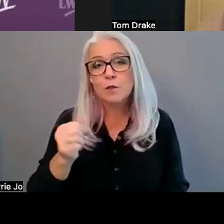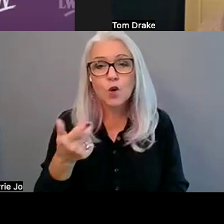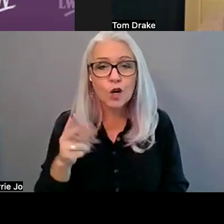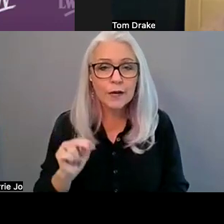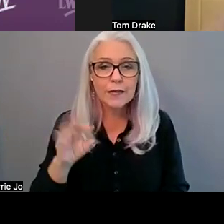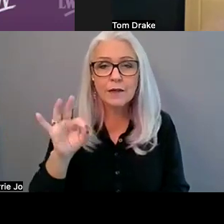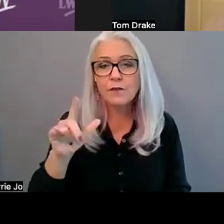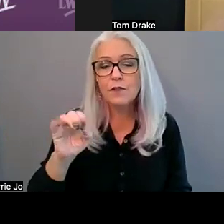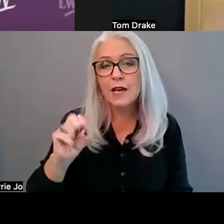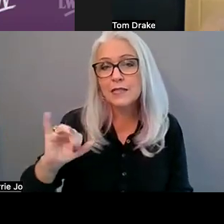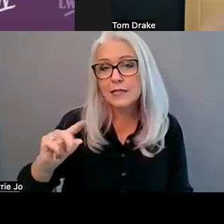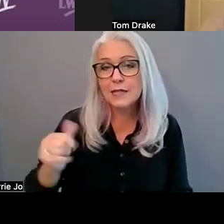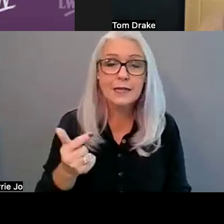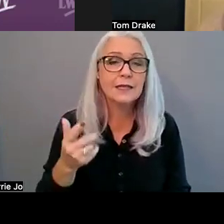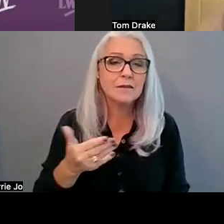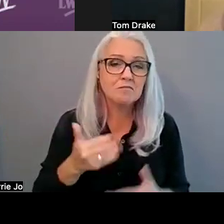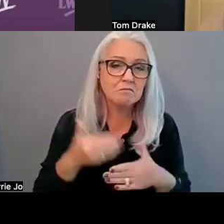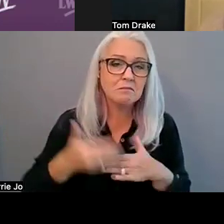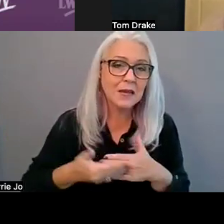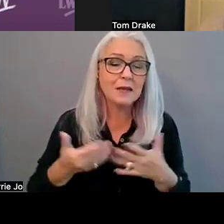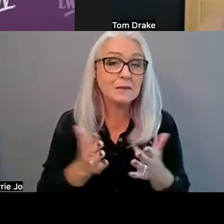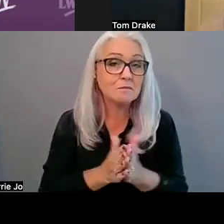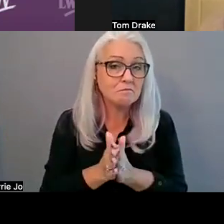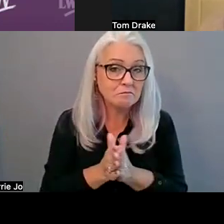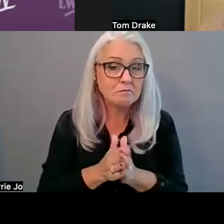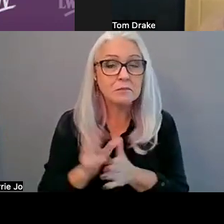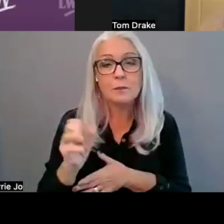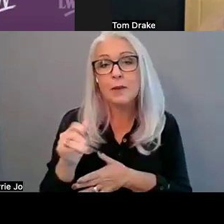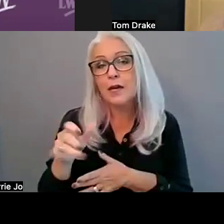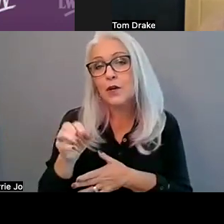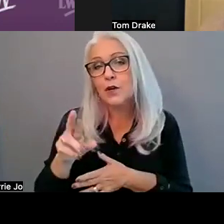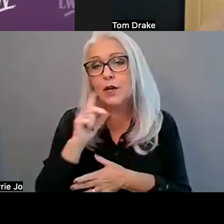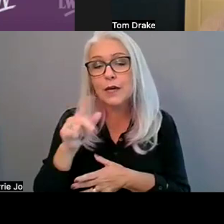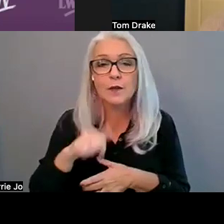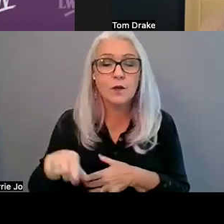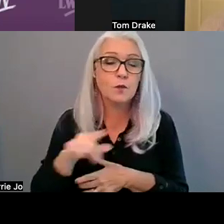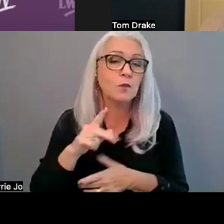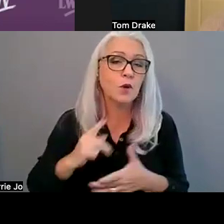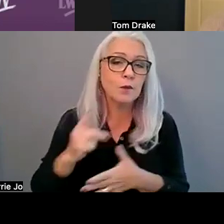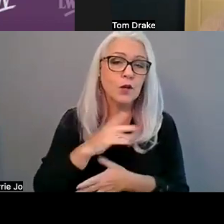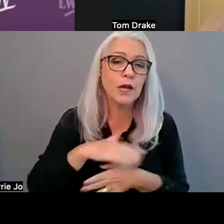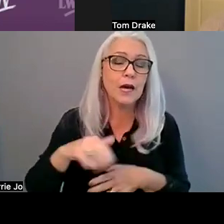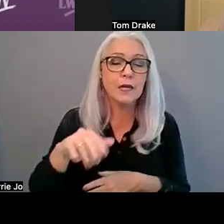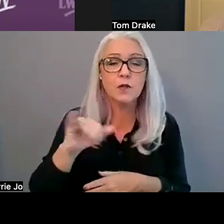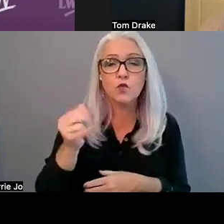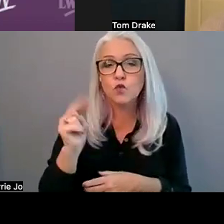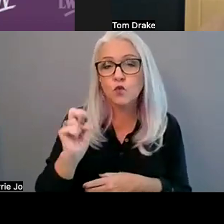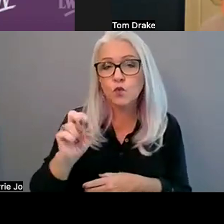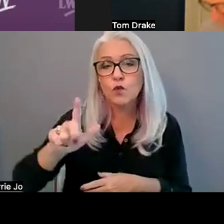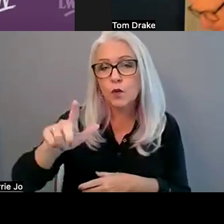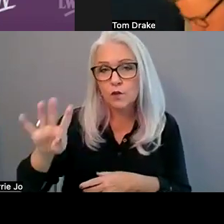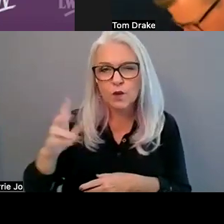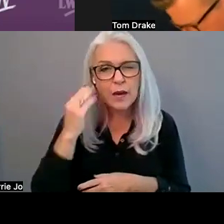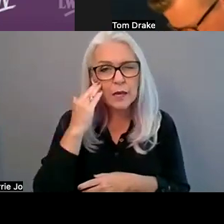of Hastings-on-Hudson in the Democratic primary on June 24th. National politics may be a circus right now, but